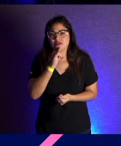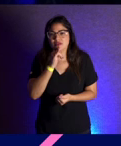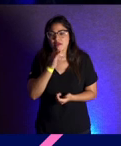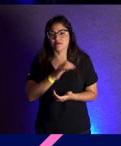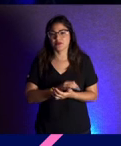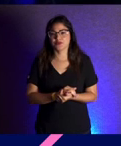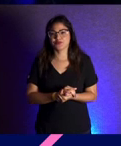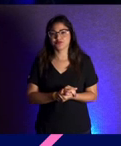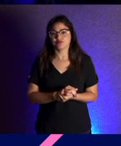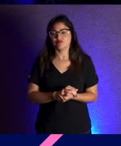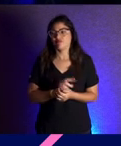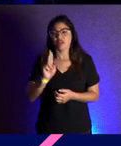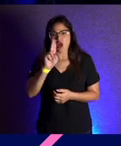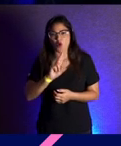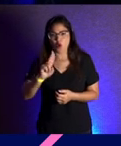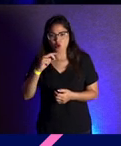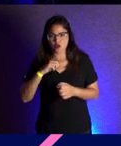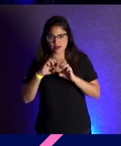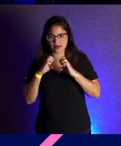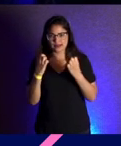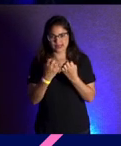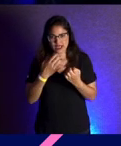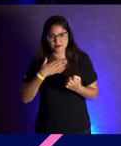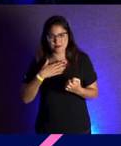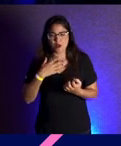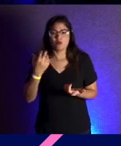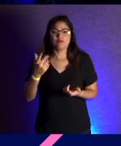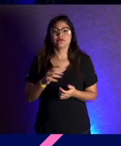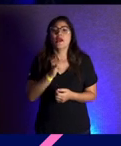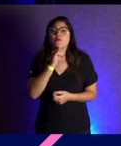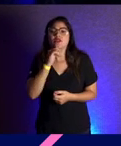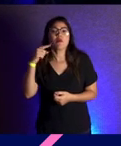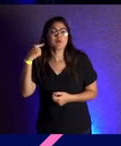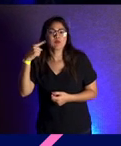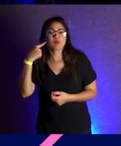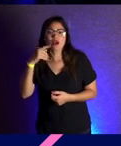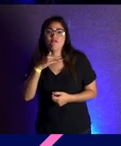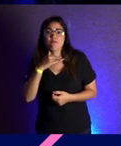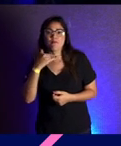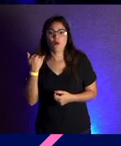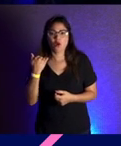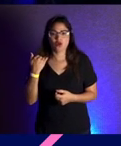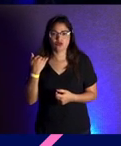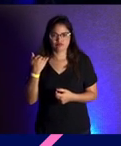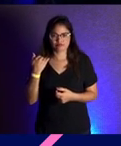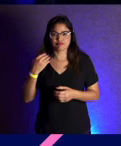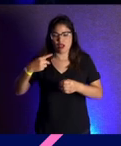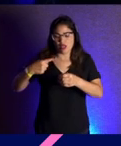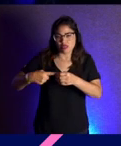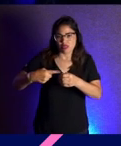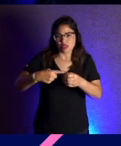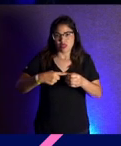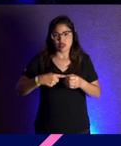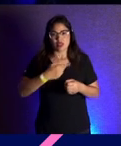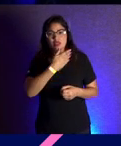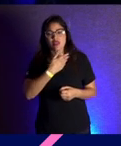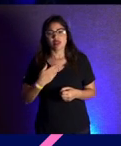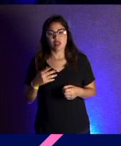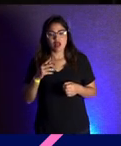When a middle class world is children of students, in the group, in public, the entire world will know about this before